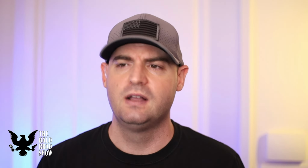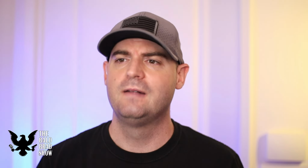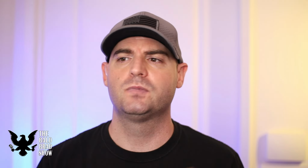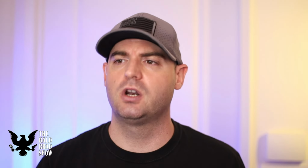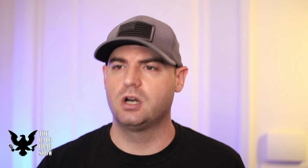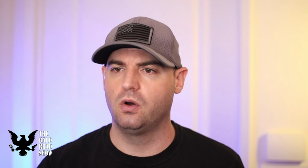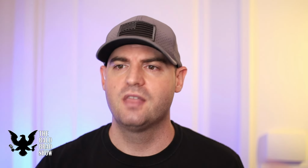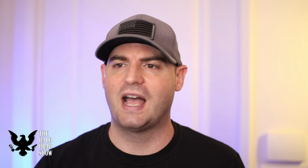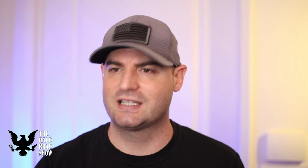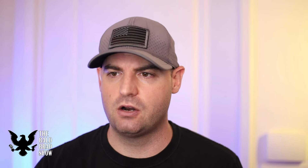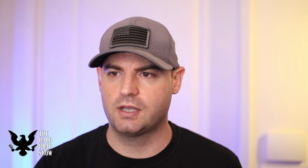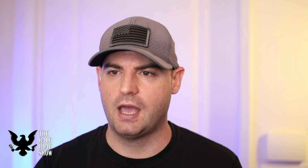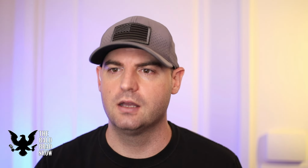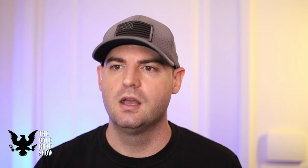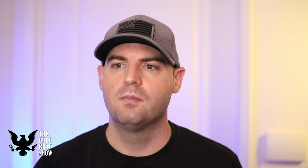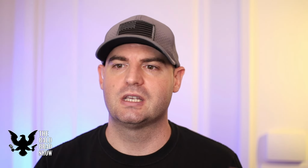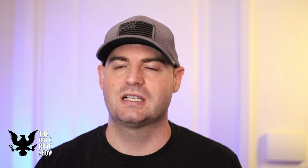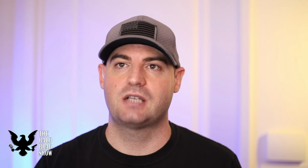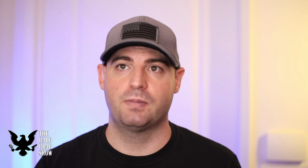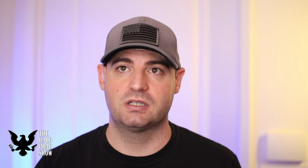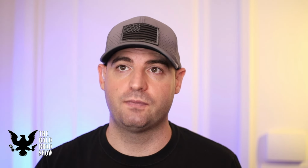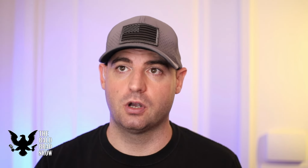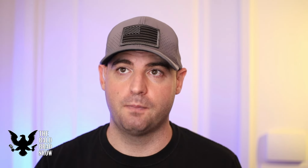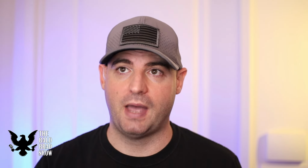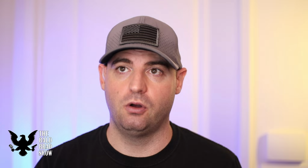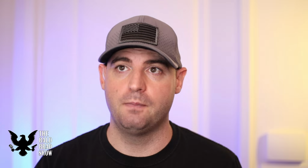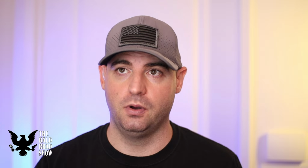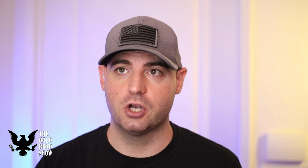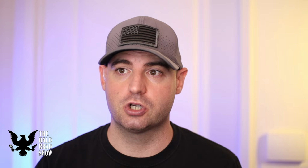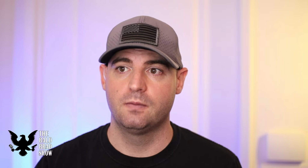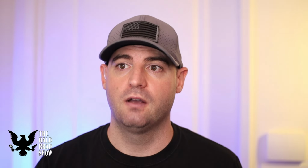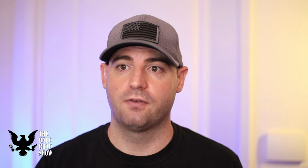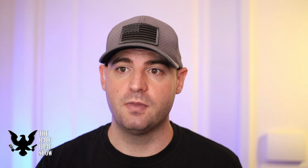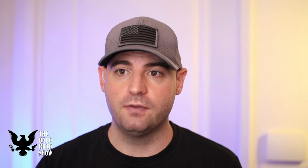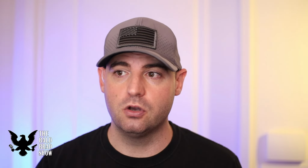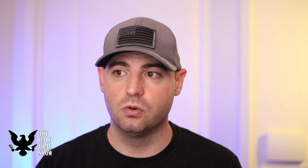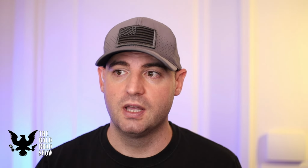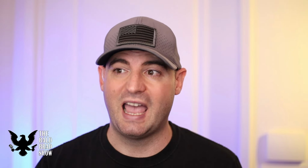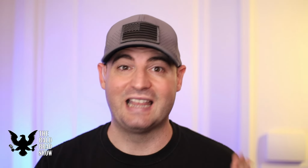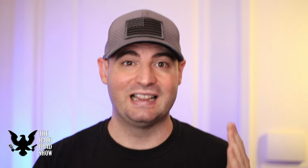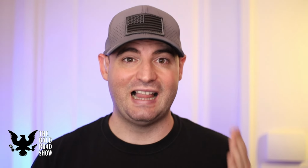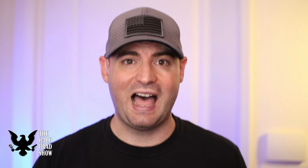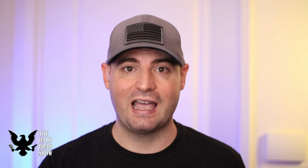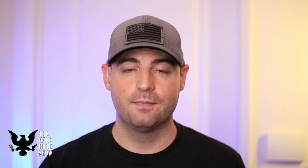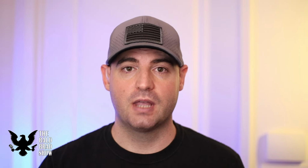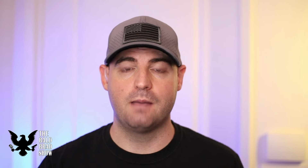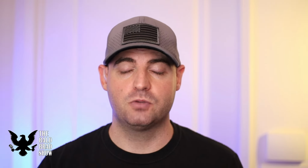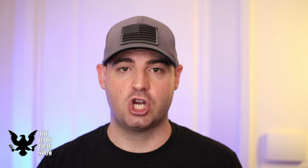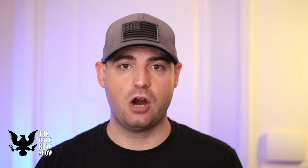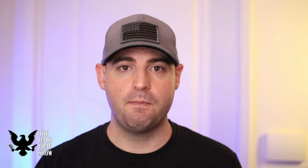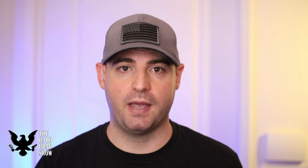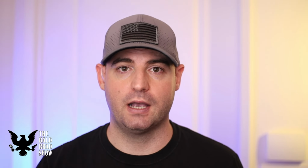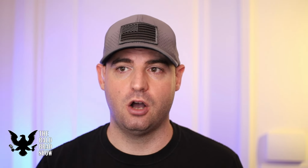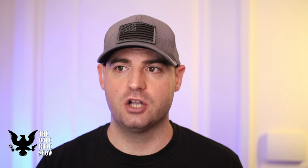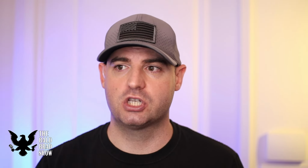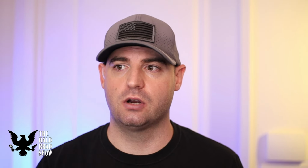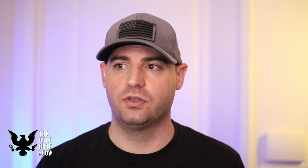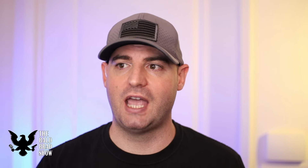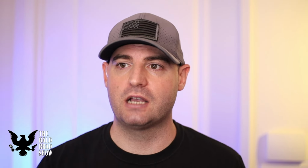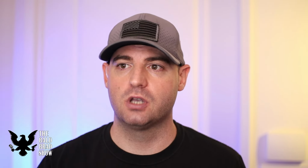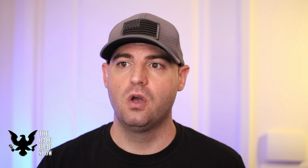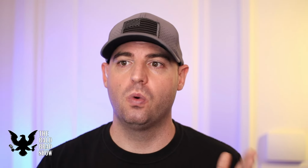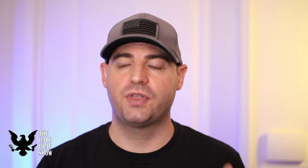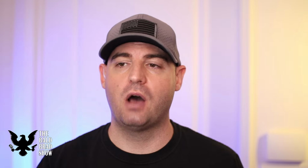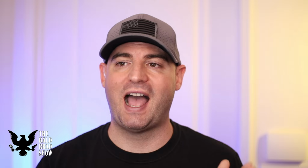well. No. That's not okay. But this is the type of stuff they're going to peddle and push from The View and lie and cherry pick on